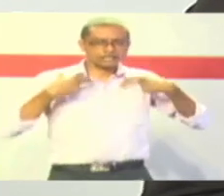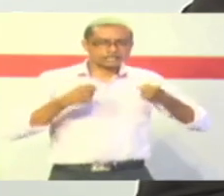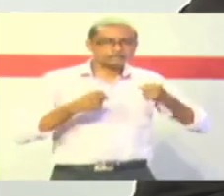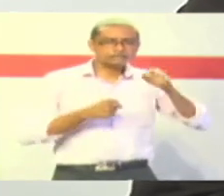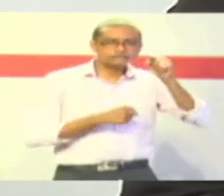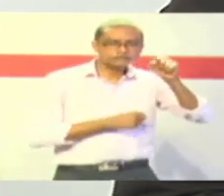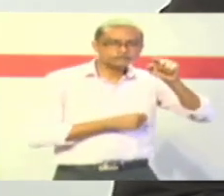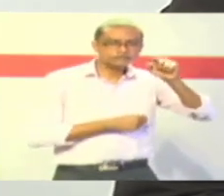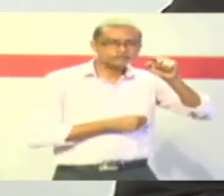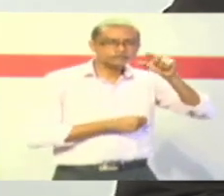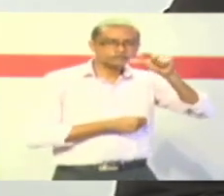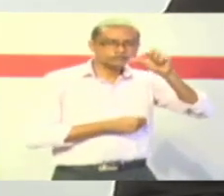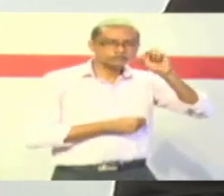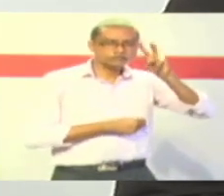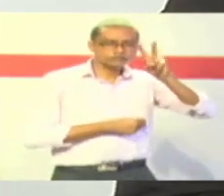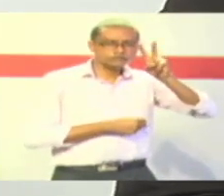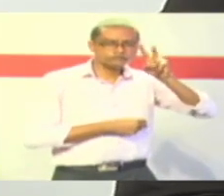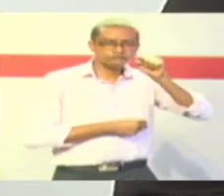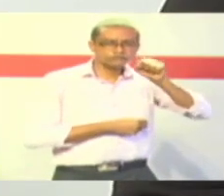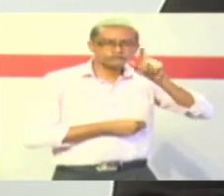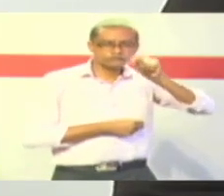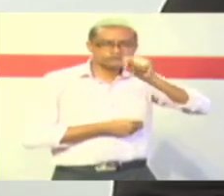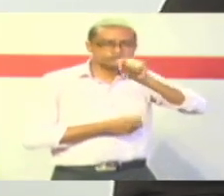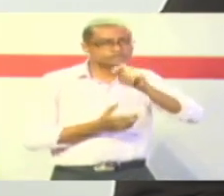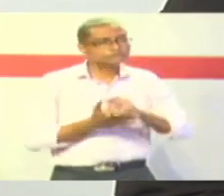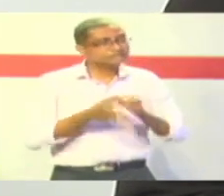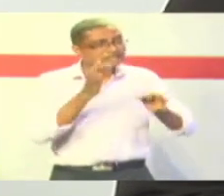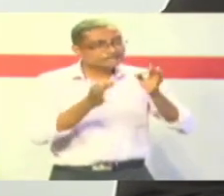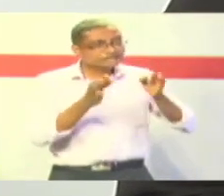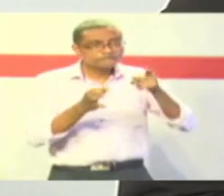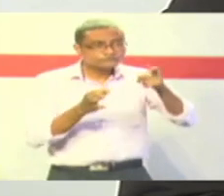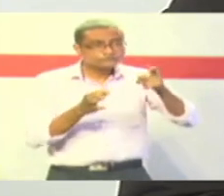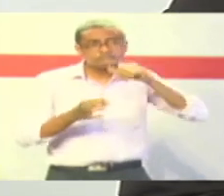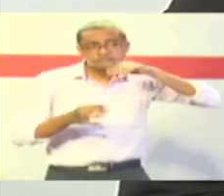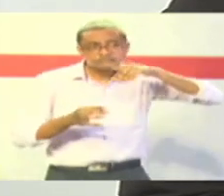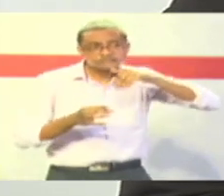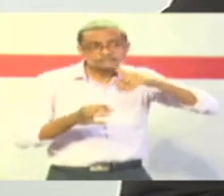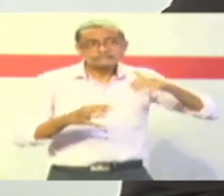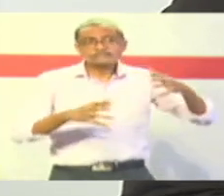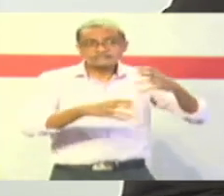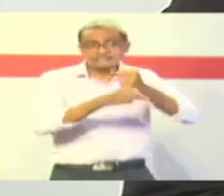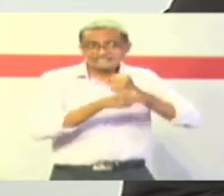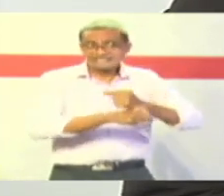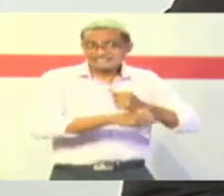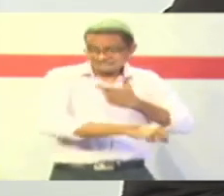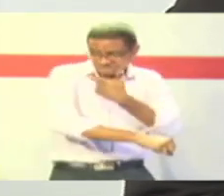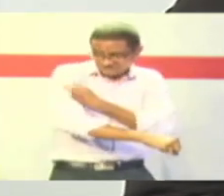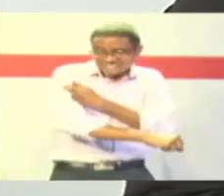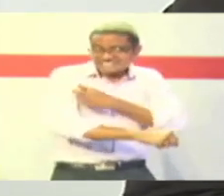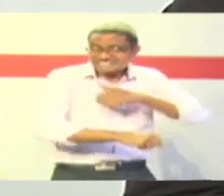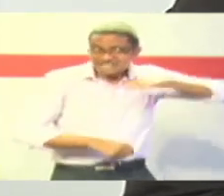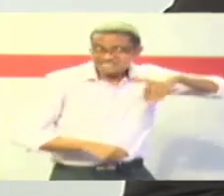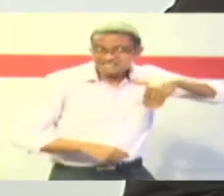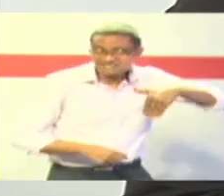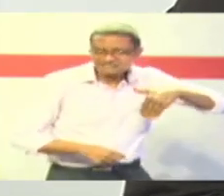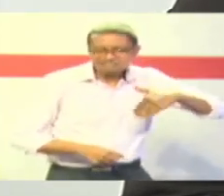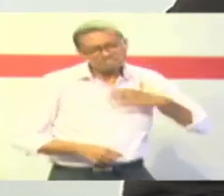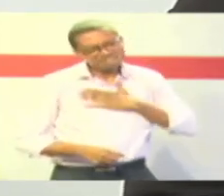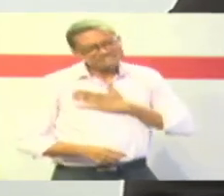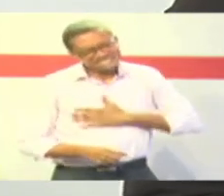www.health.gov.tt or visit our social media handles. If you haven't received your COVID-19 vaccination as